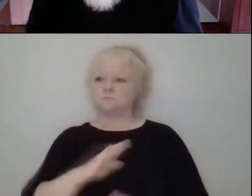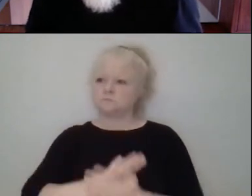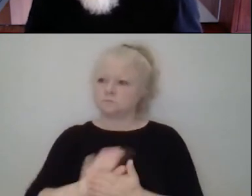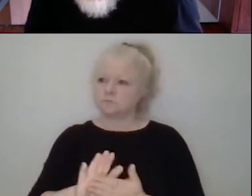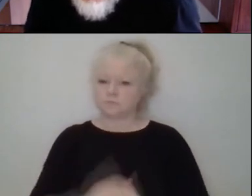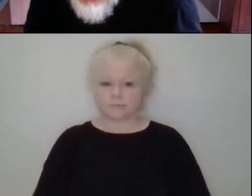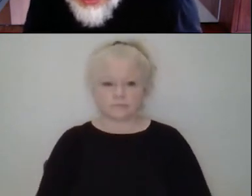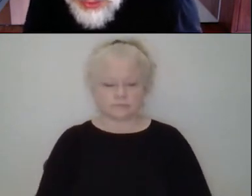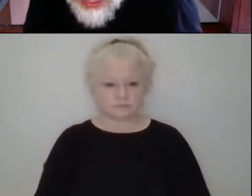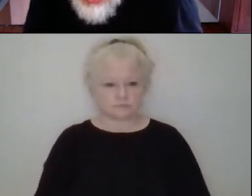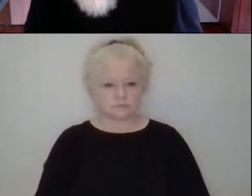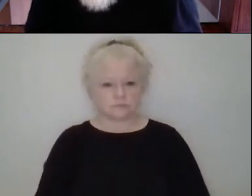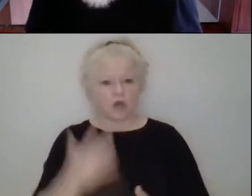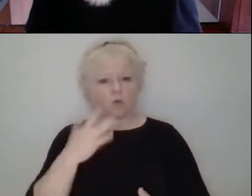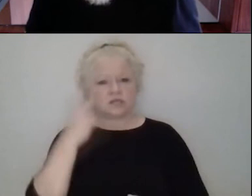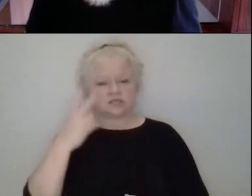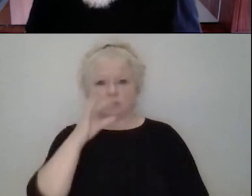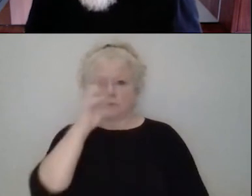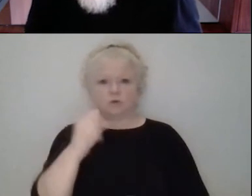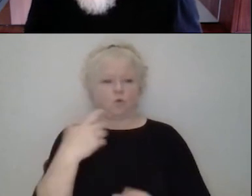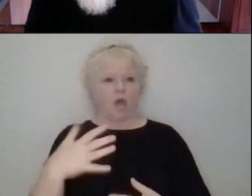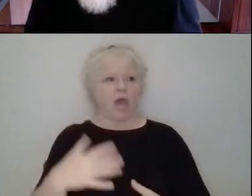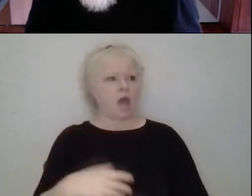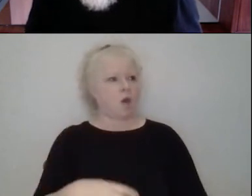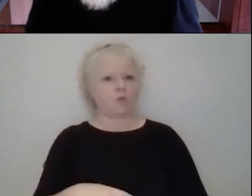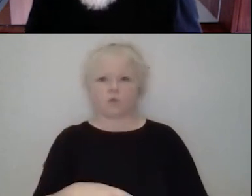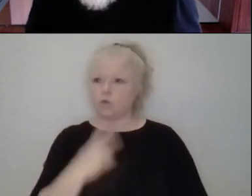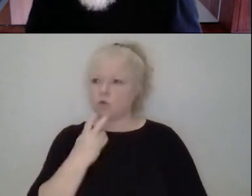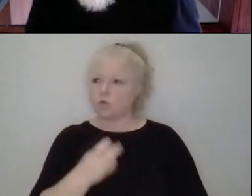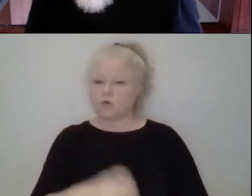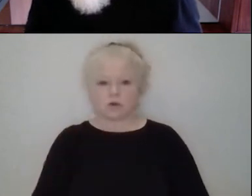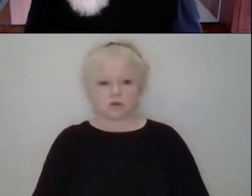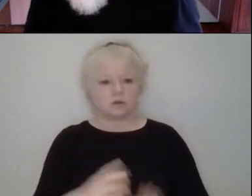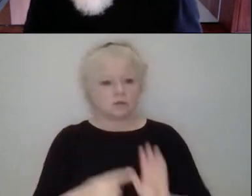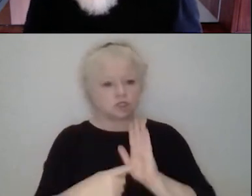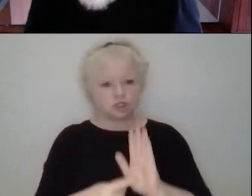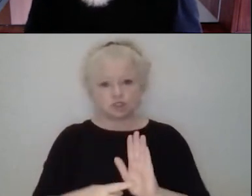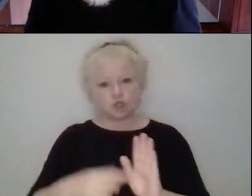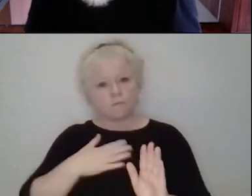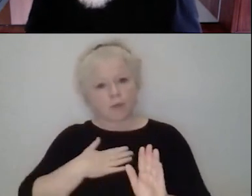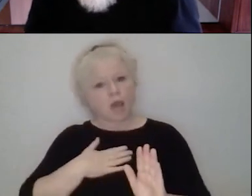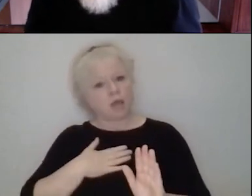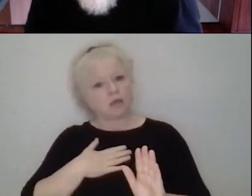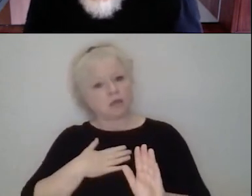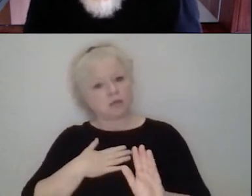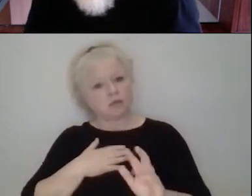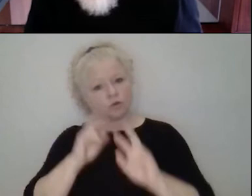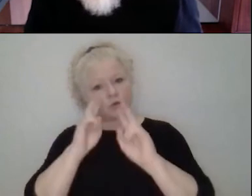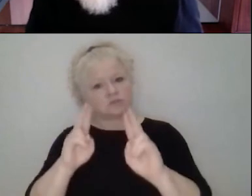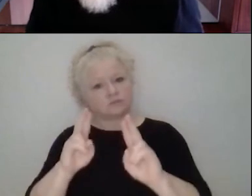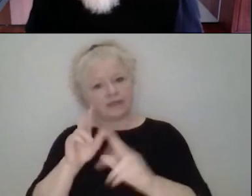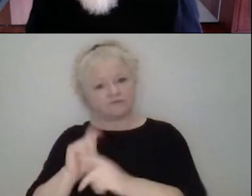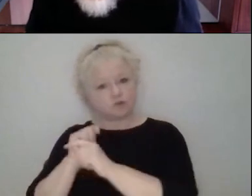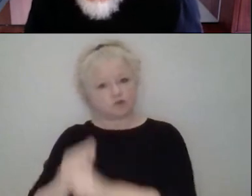was striking and that shows my respect for the skills and tradition